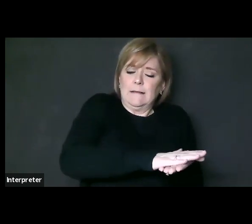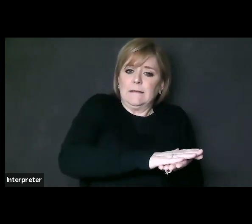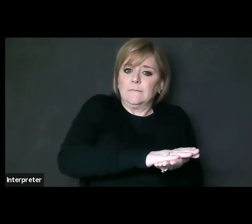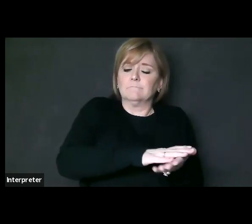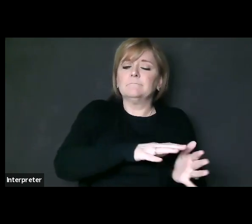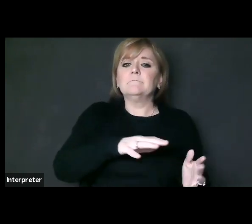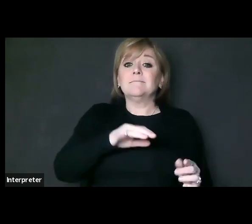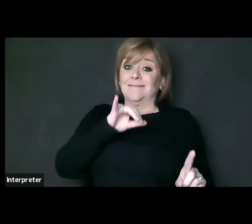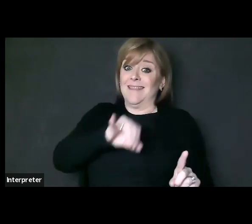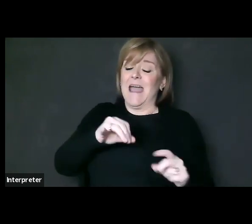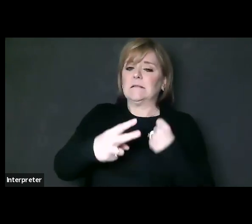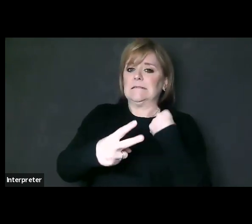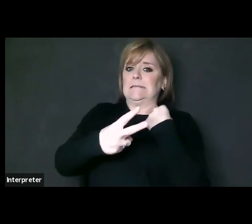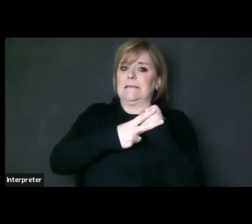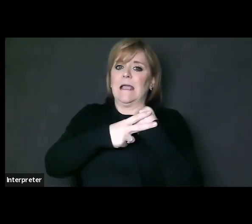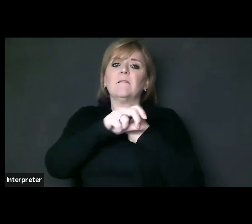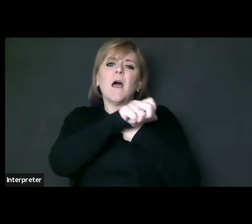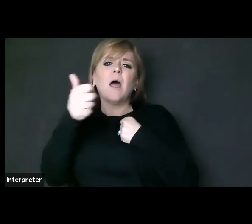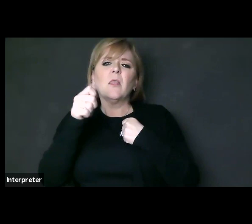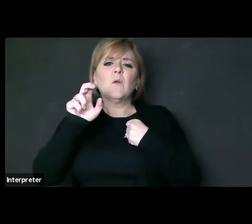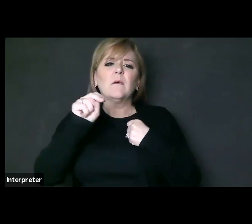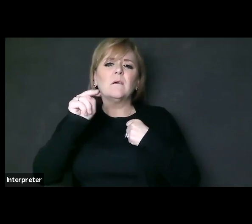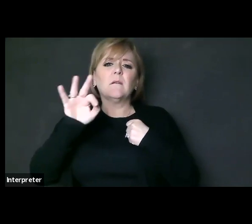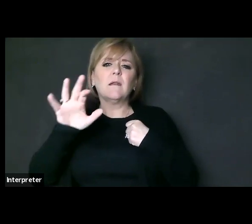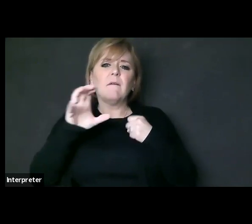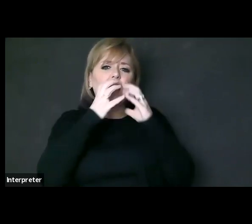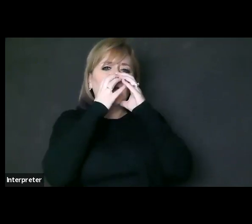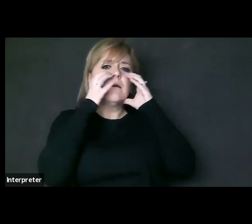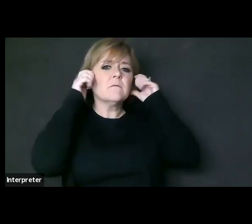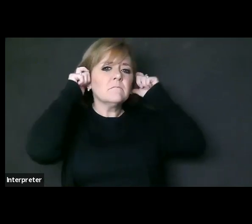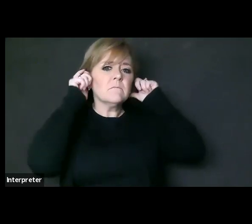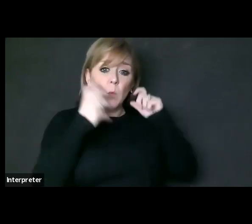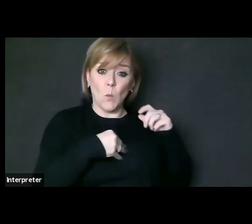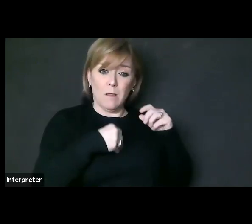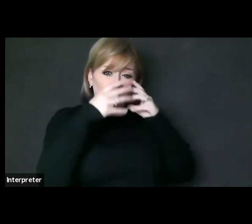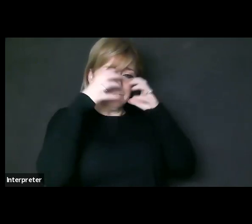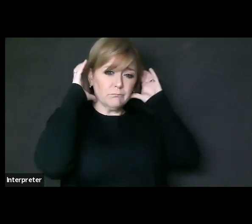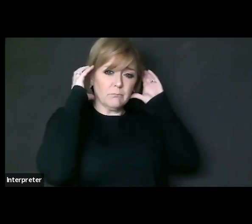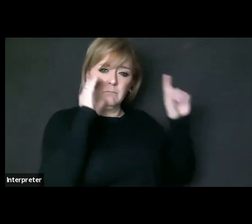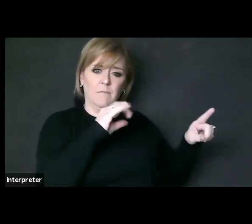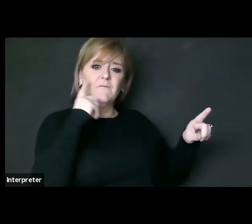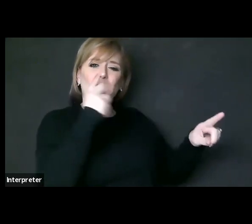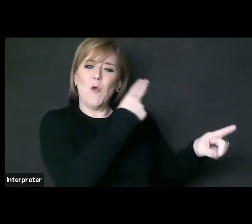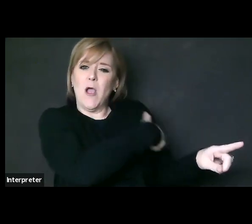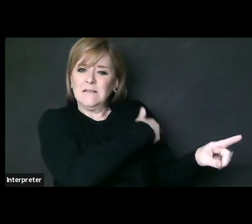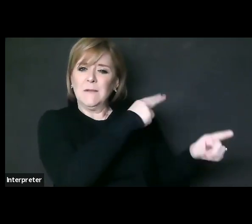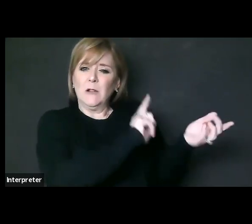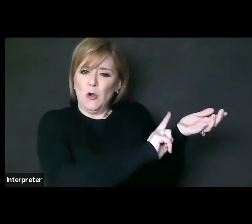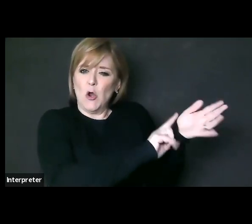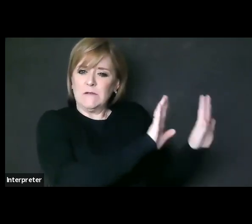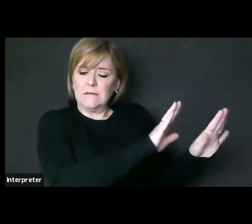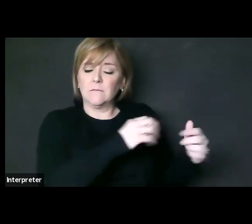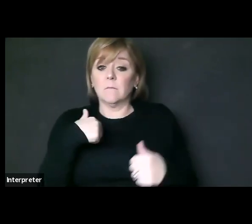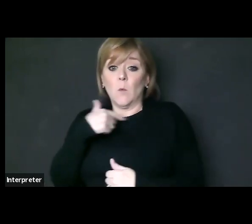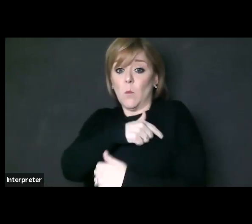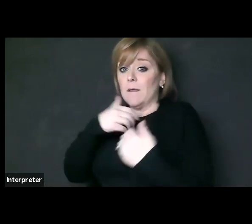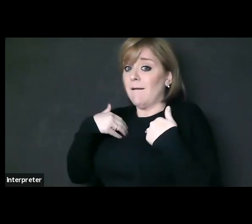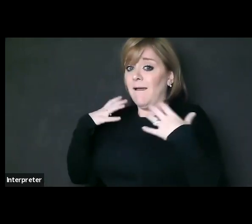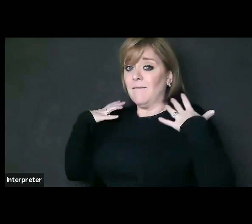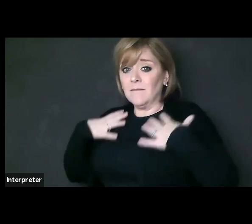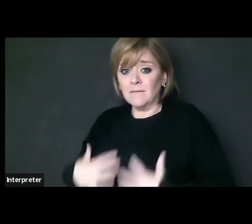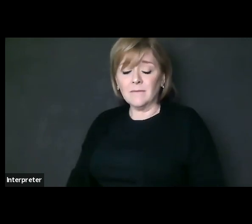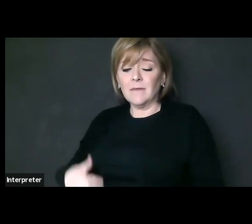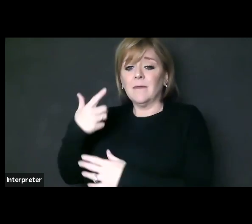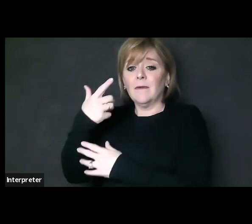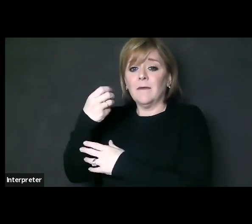saves masks for our hospital and nursing home partners so that they can use those. We also use gowns, coveralls, and of